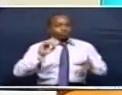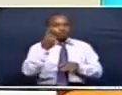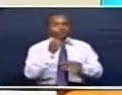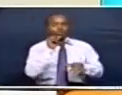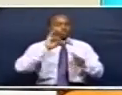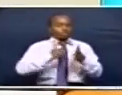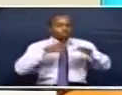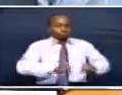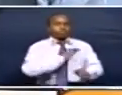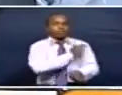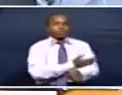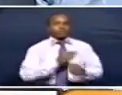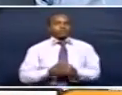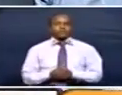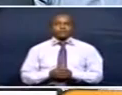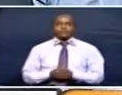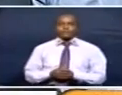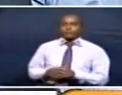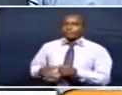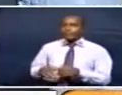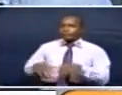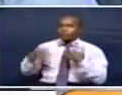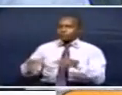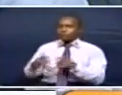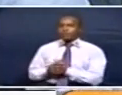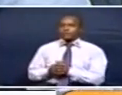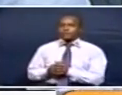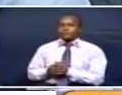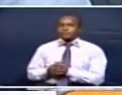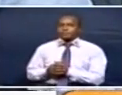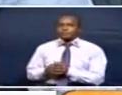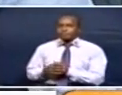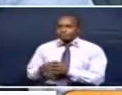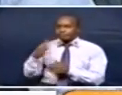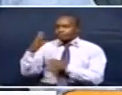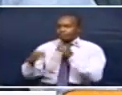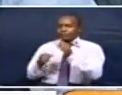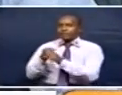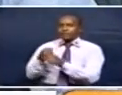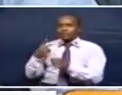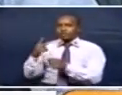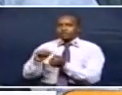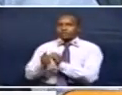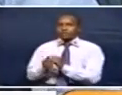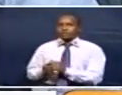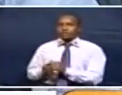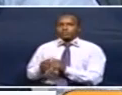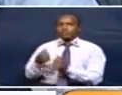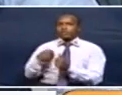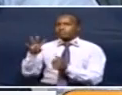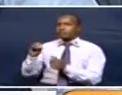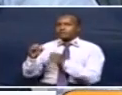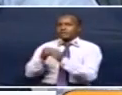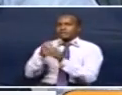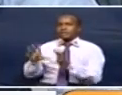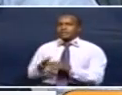power. Wow. It took 40 years for Lee Kuan Yew to turn Singapore around, you know that? Yes, I do. You don't have 40 years. No, but you